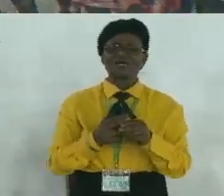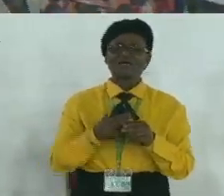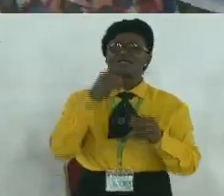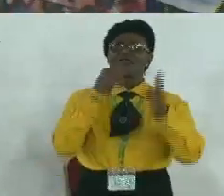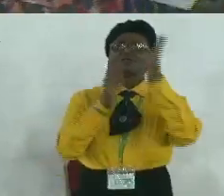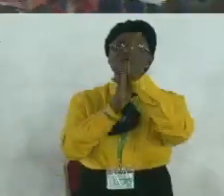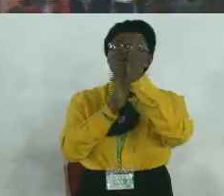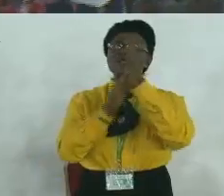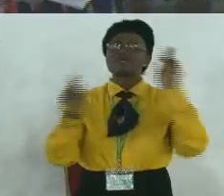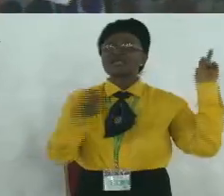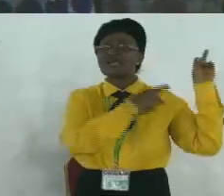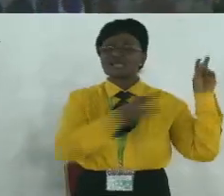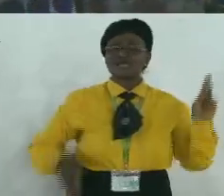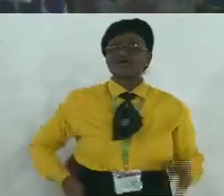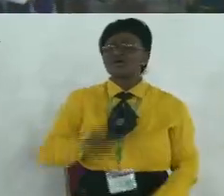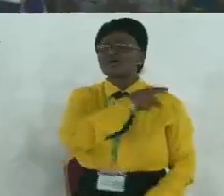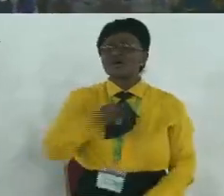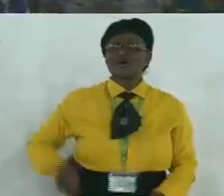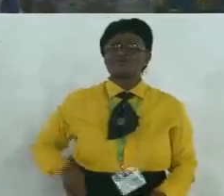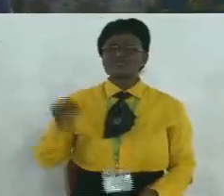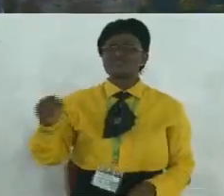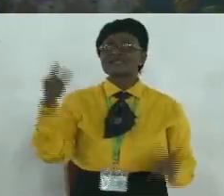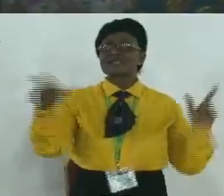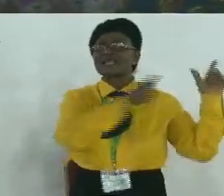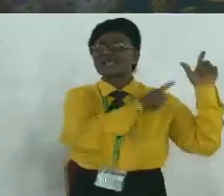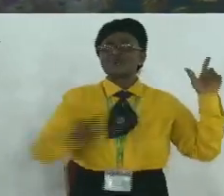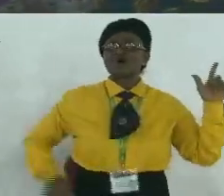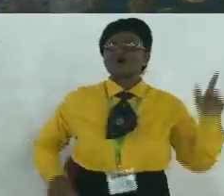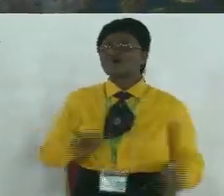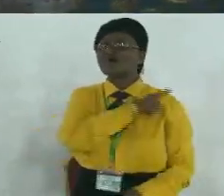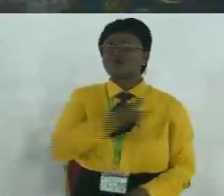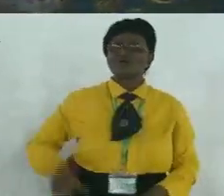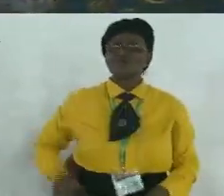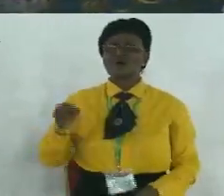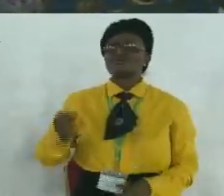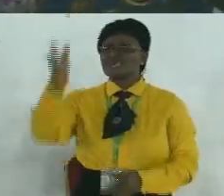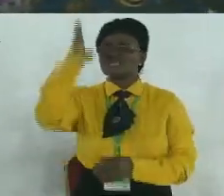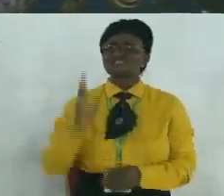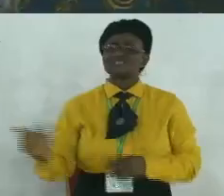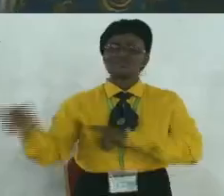Praise the King of Kings, the Lord of Lords, the Ancient of Days,